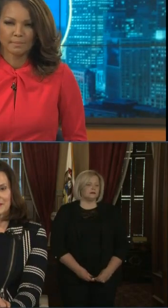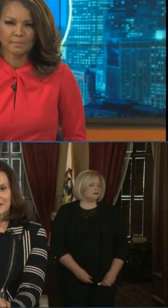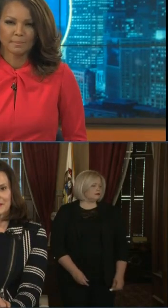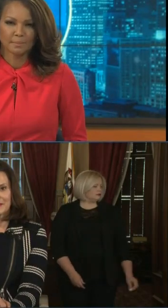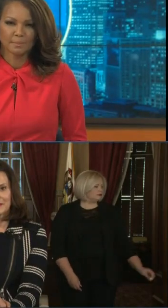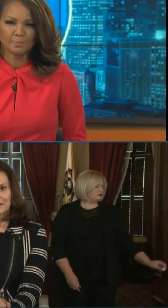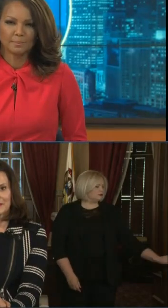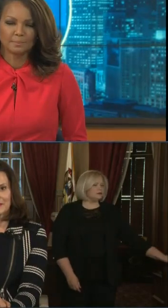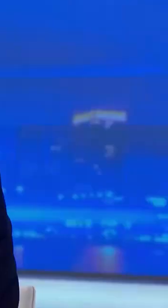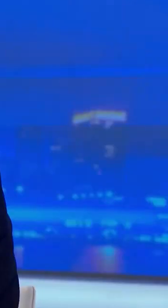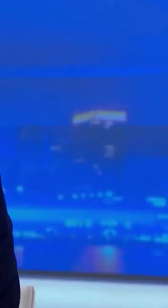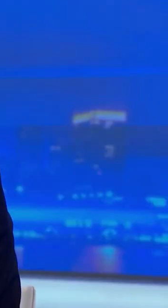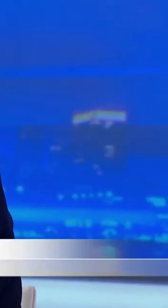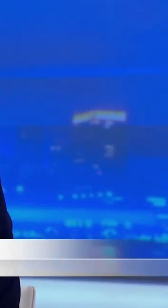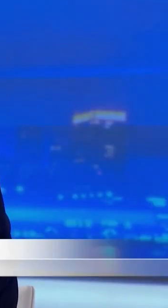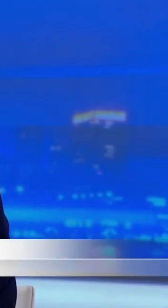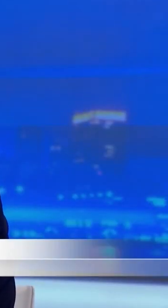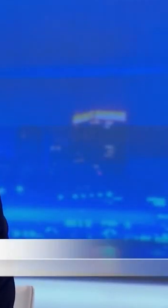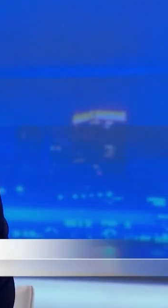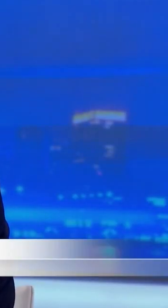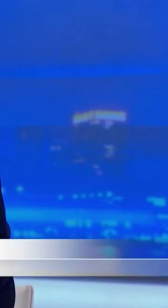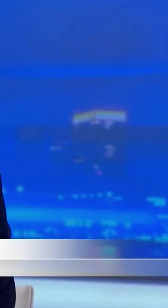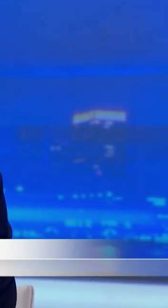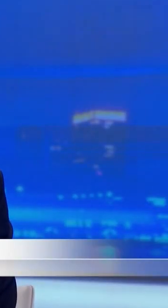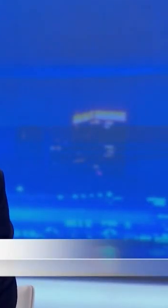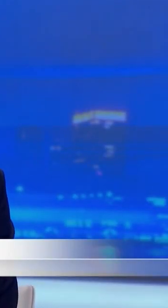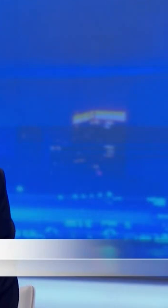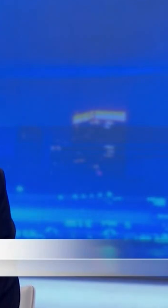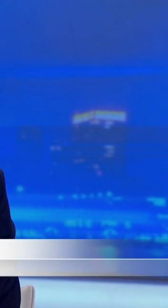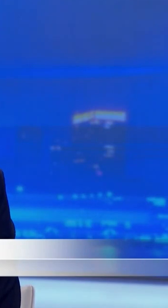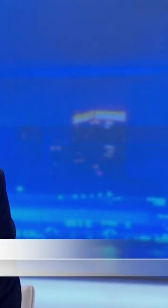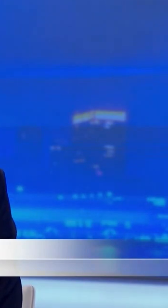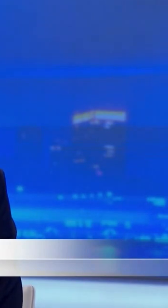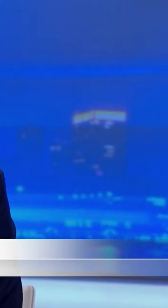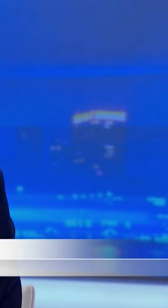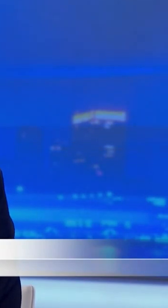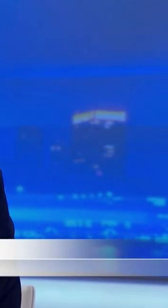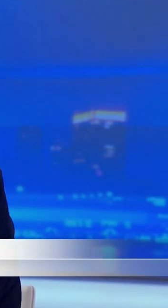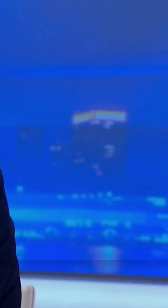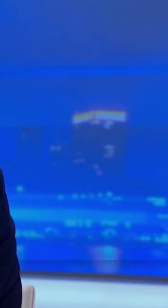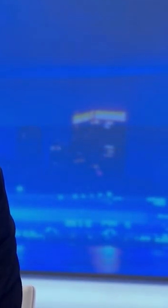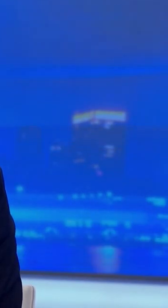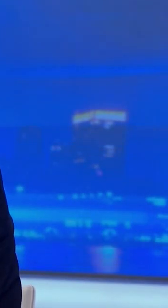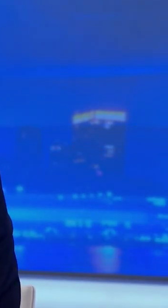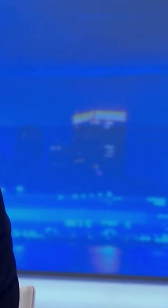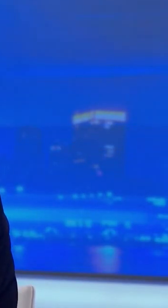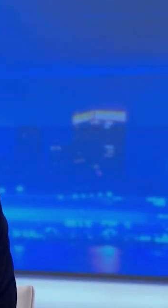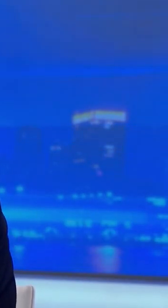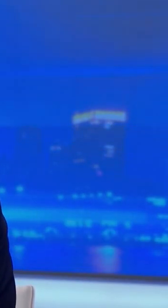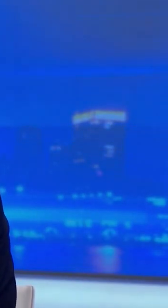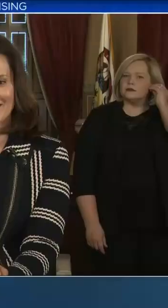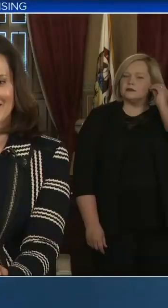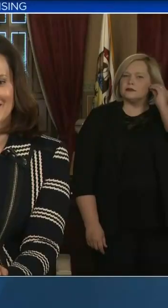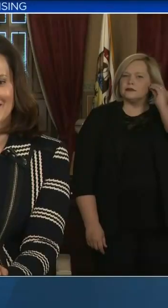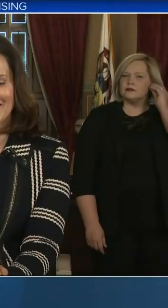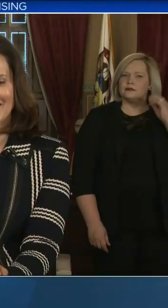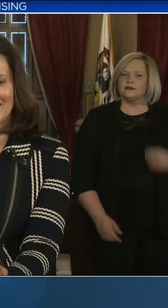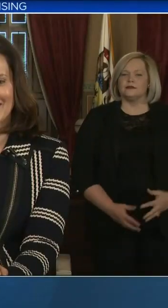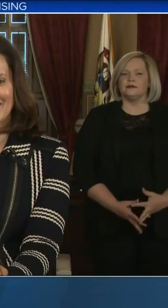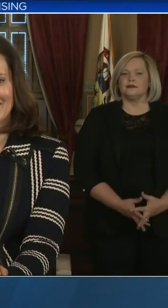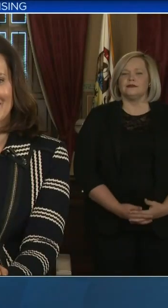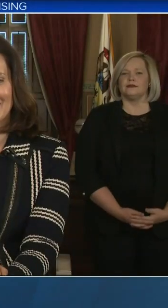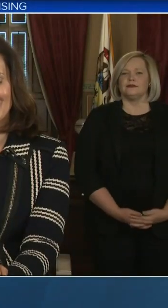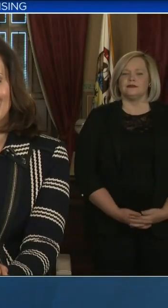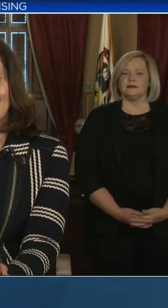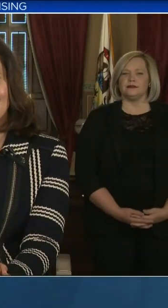alphabetical order, but it turns out all of our television stations begin with W. So after about nine tiebreakers that I won't bore you with, I'll